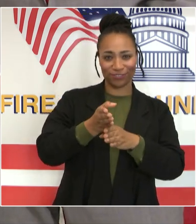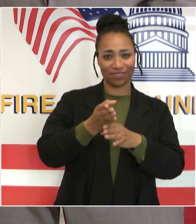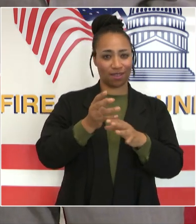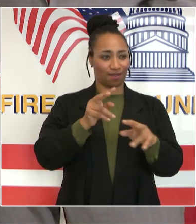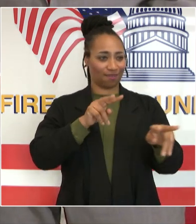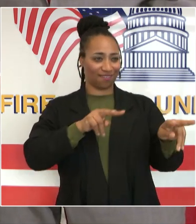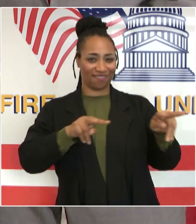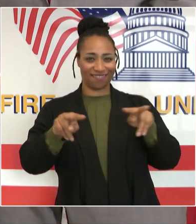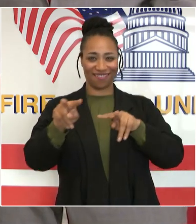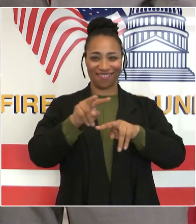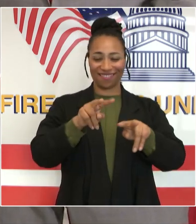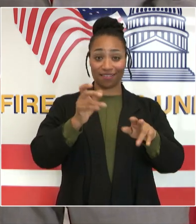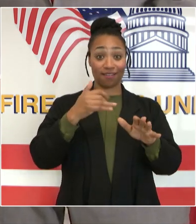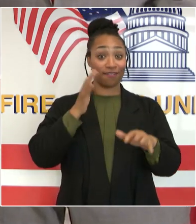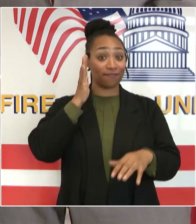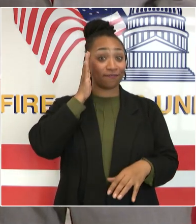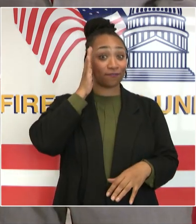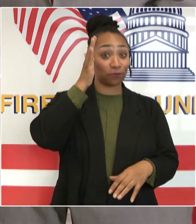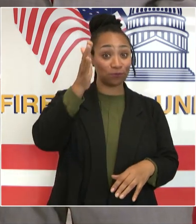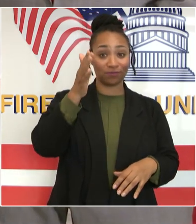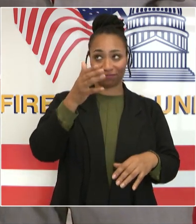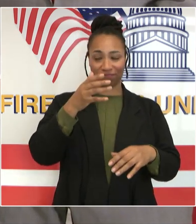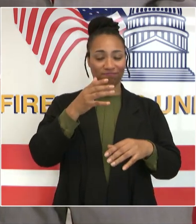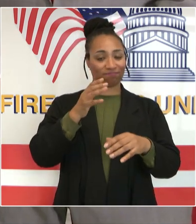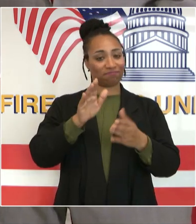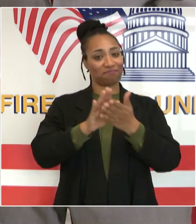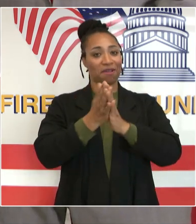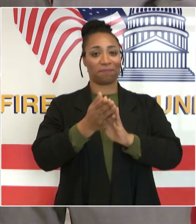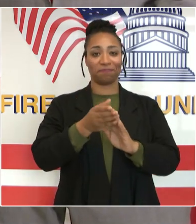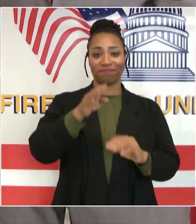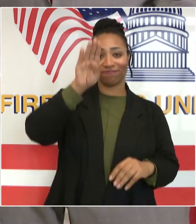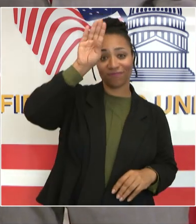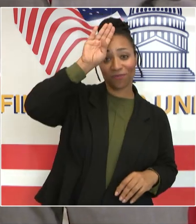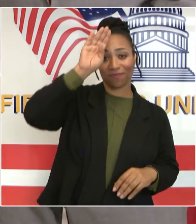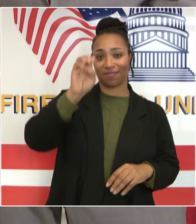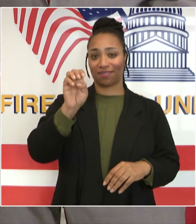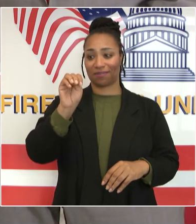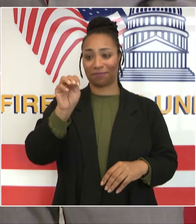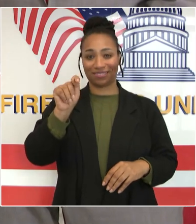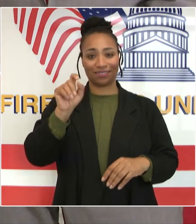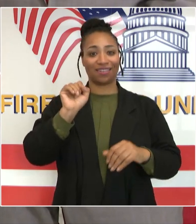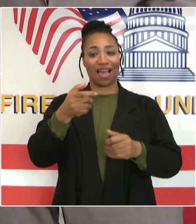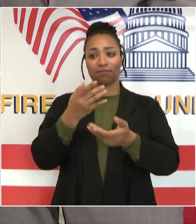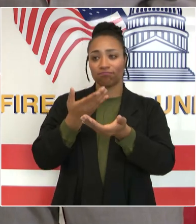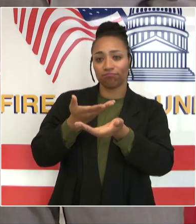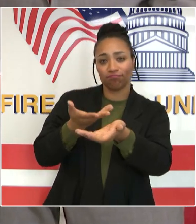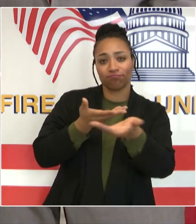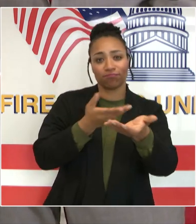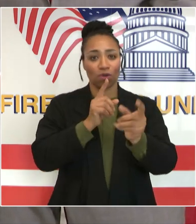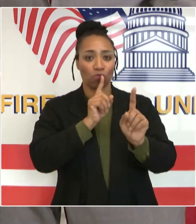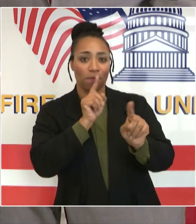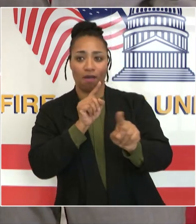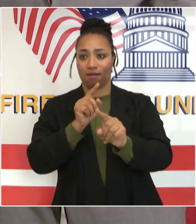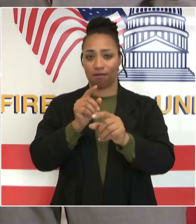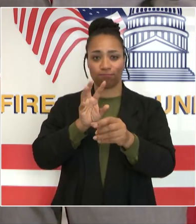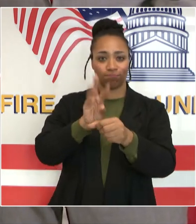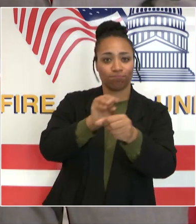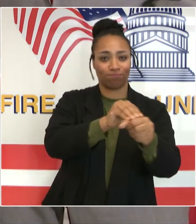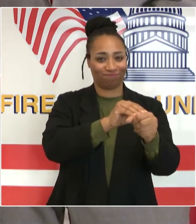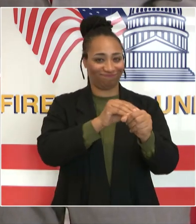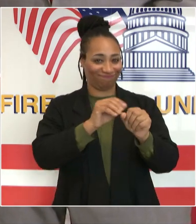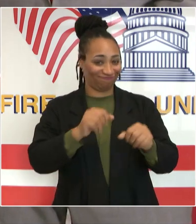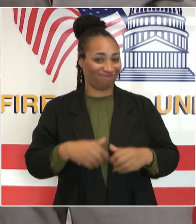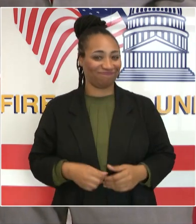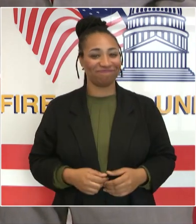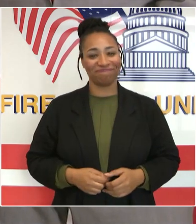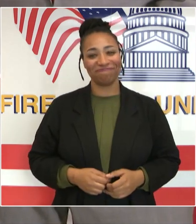be able to be there for people during their most challenging moments. This responsibility gives me a sense of purpose